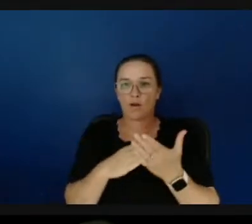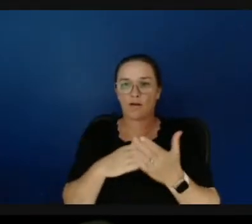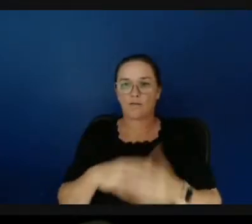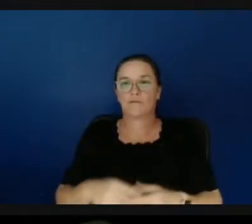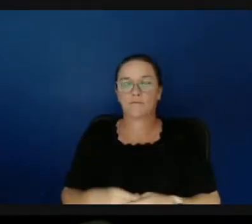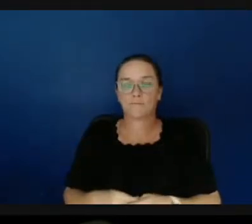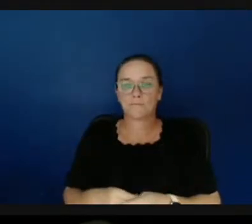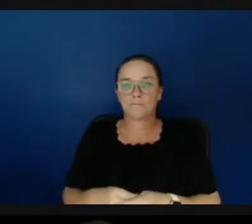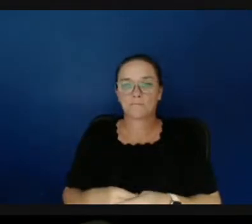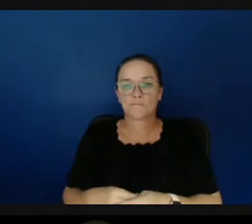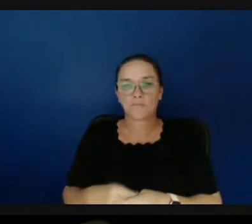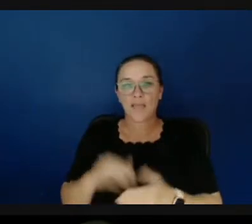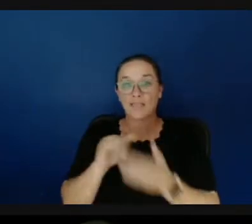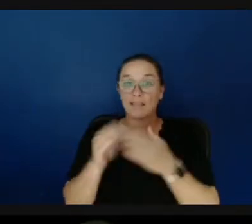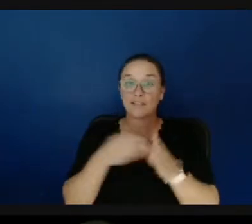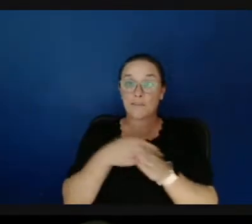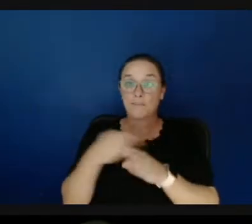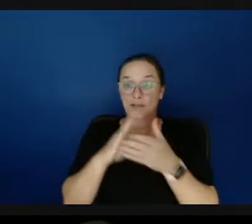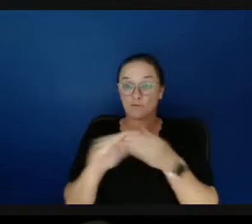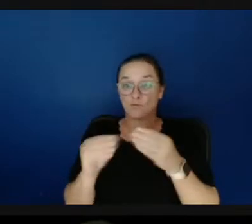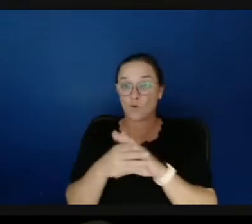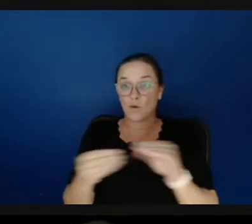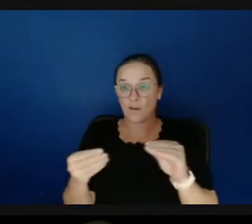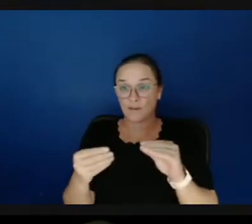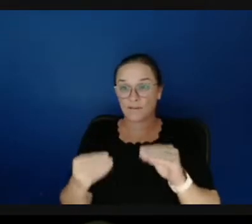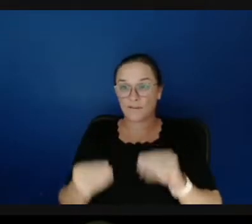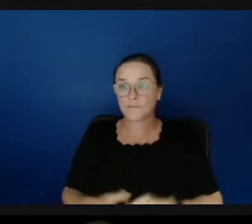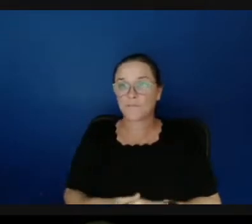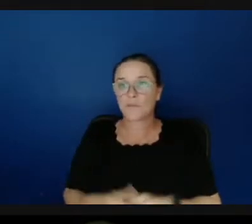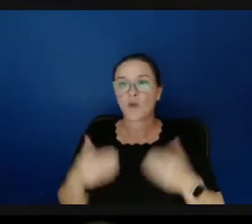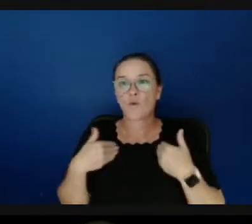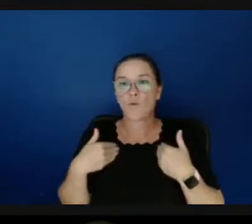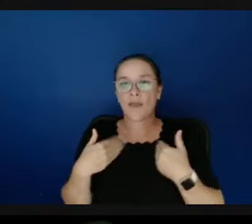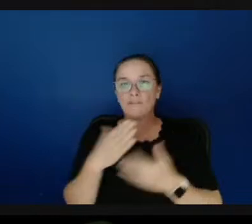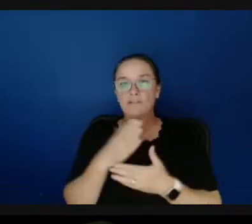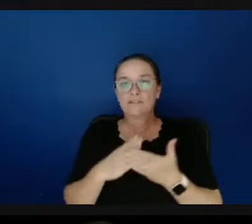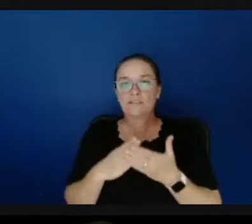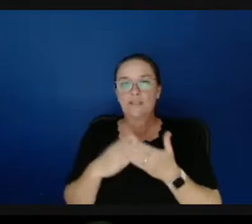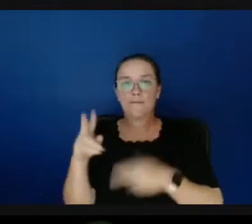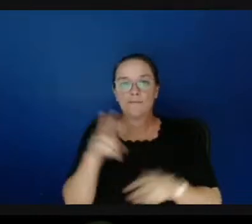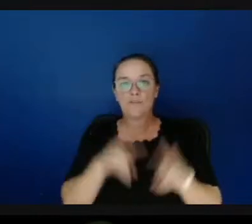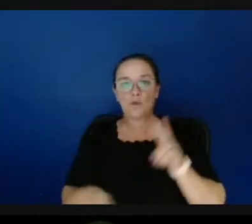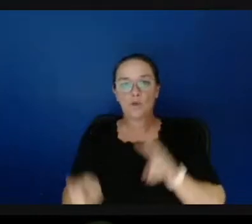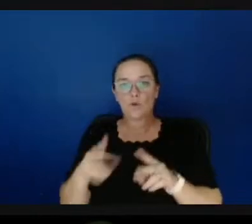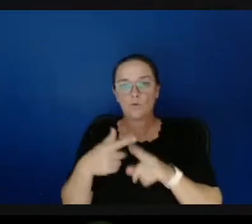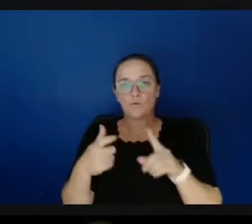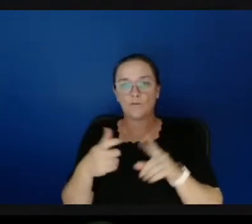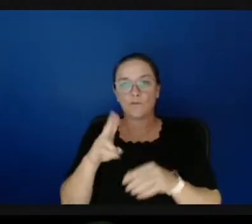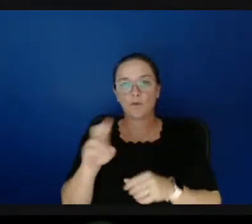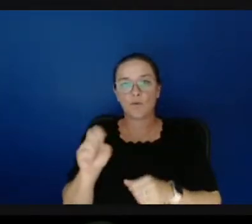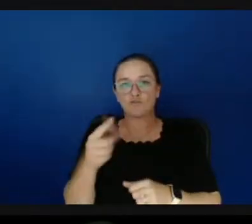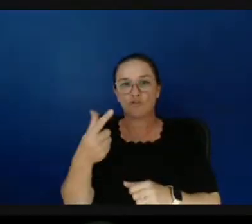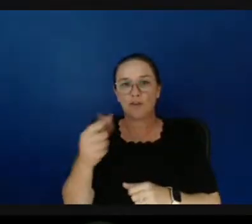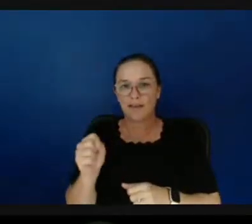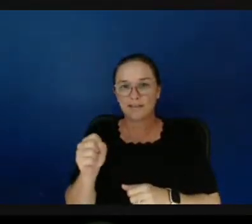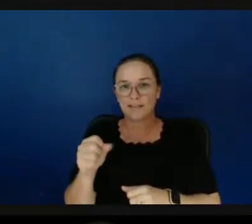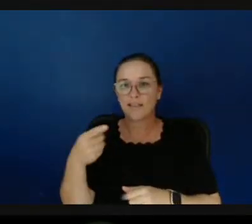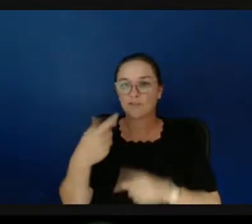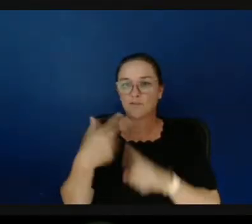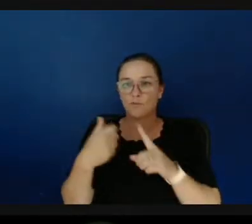So that's the main story, is that the eruption has restarted. We have some views of the eruption released by the USGS. This is just from